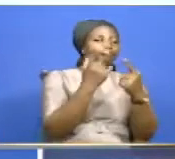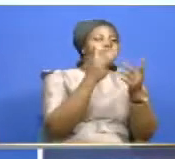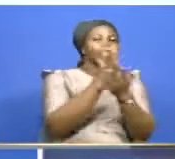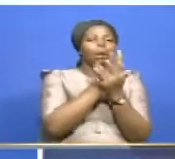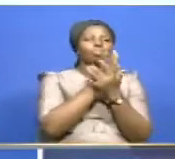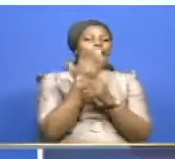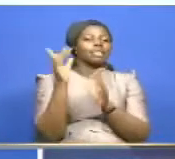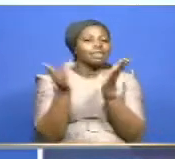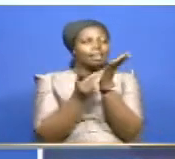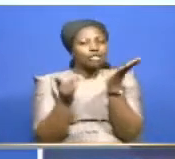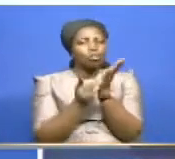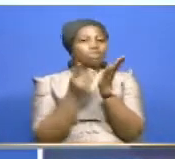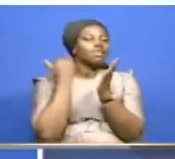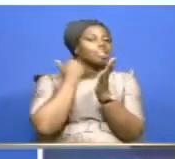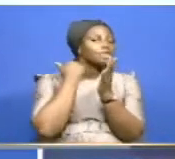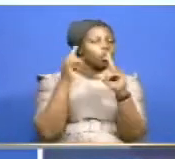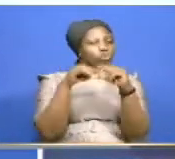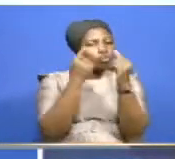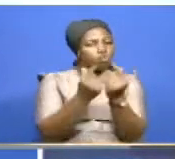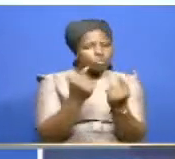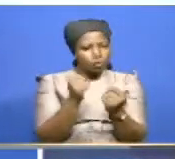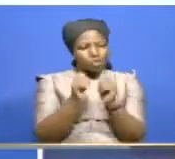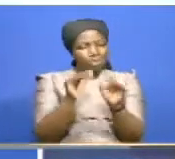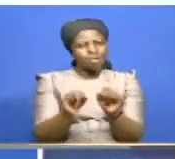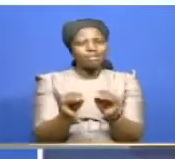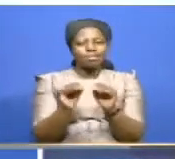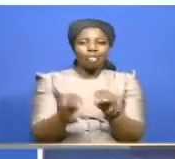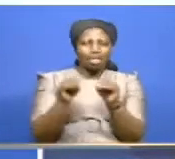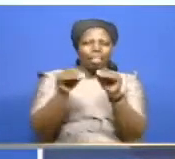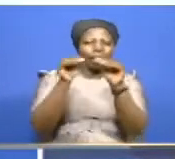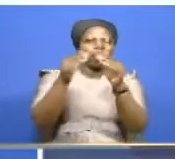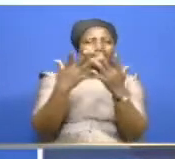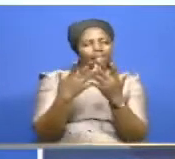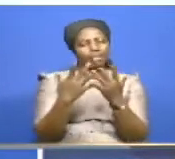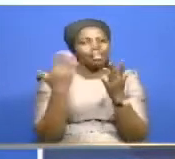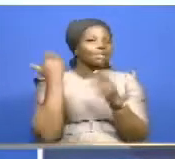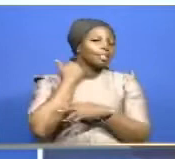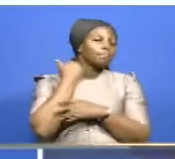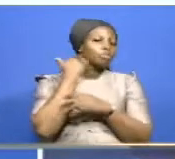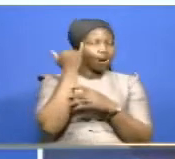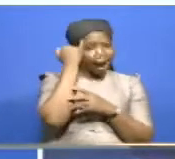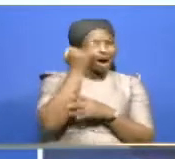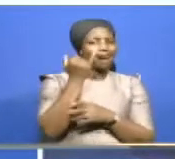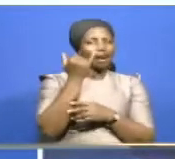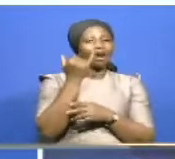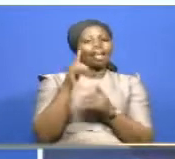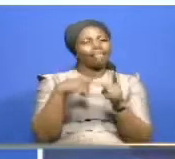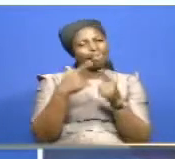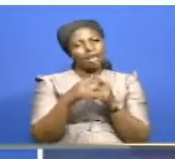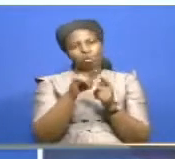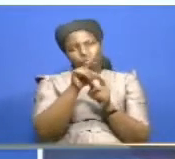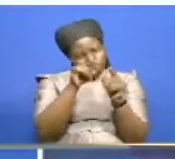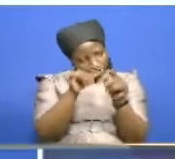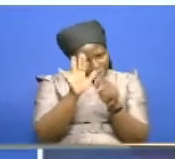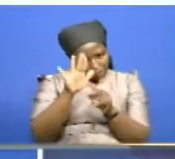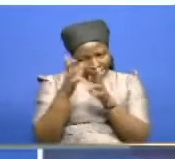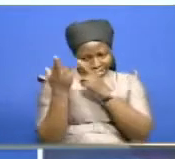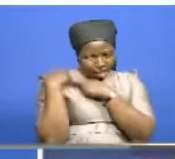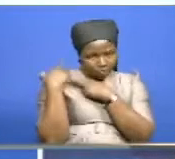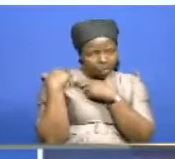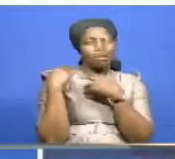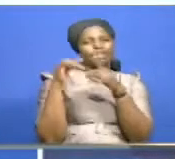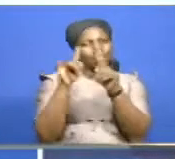media vigilantism and criminal ideas. And you owe it to yourselves and to the country to take the lead